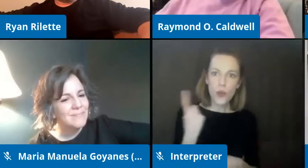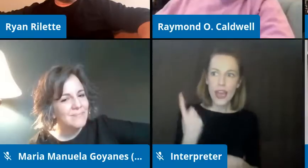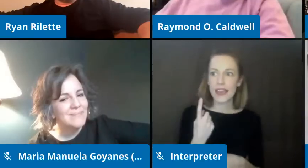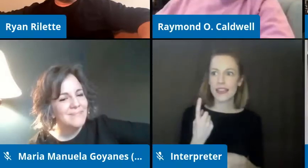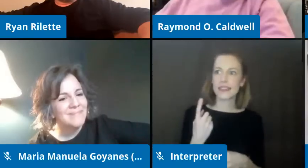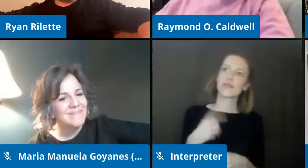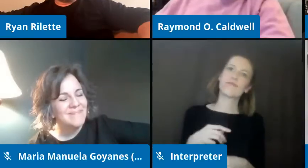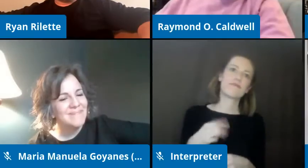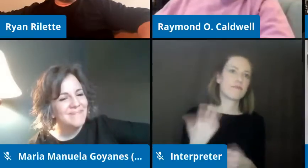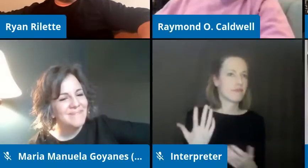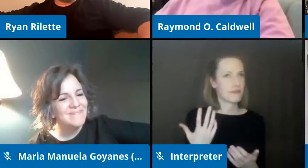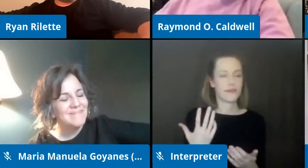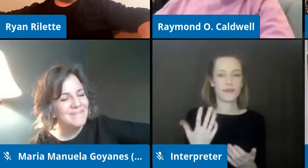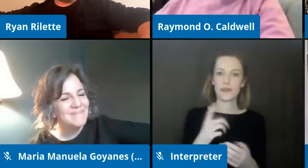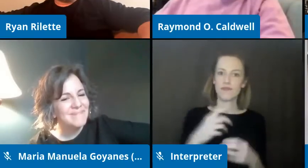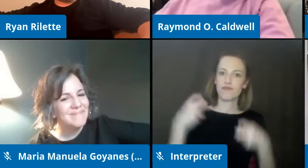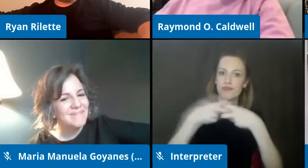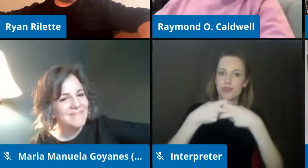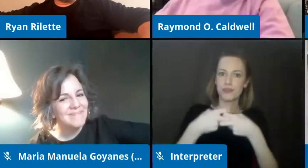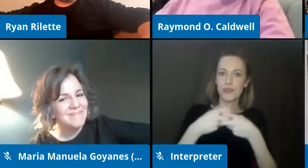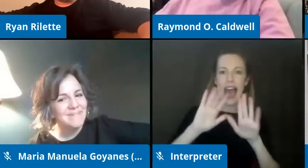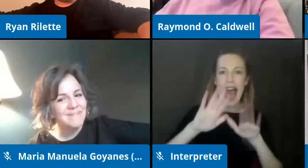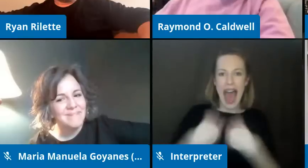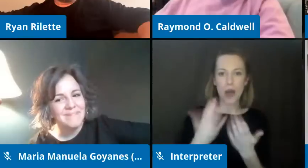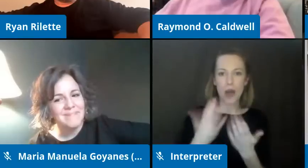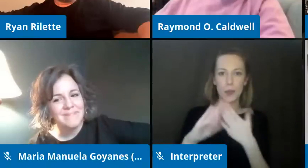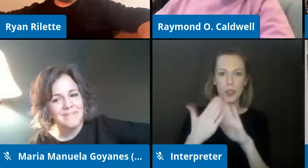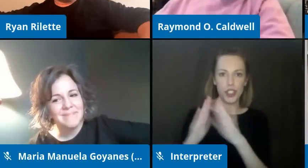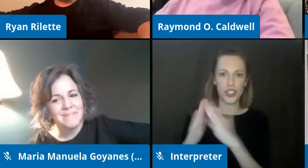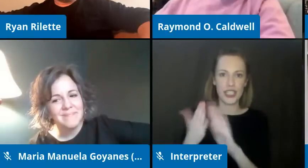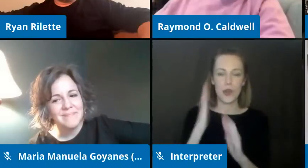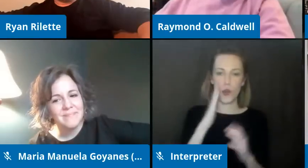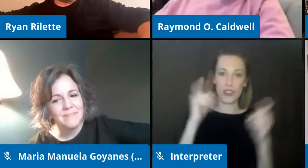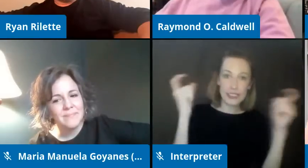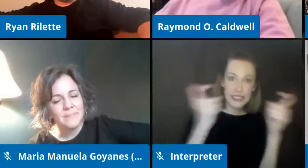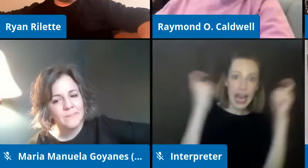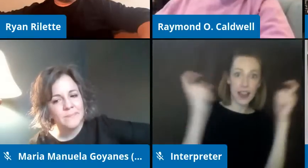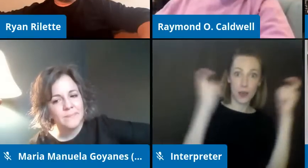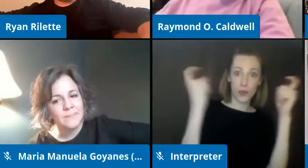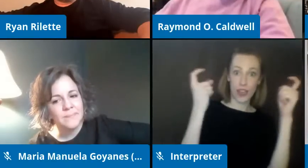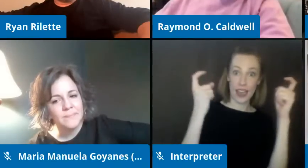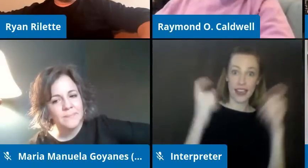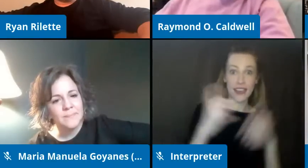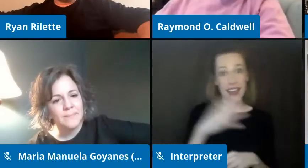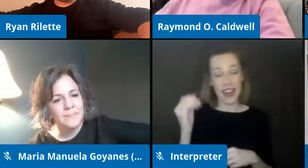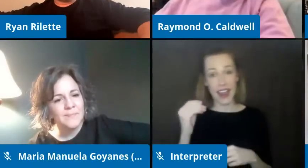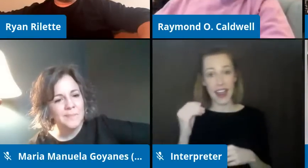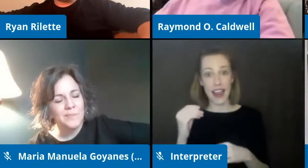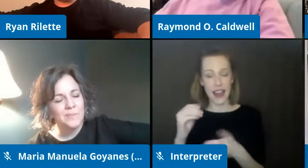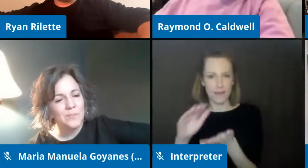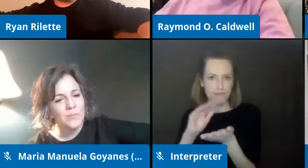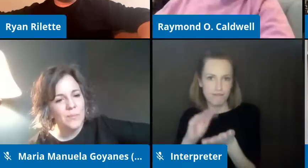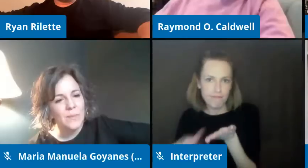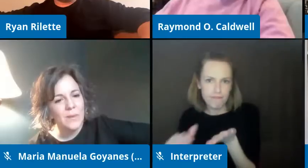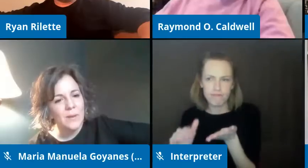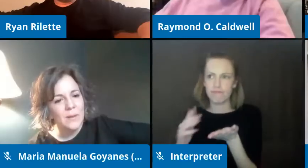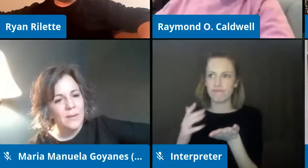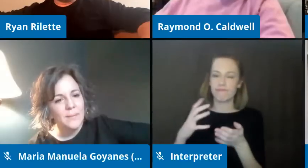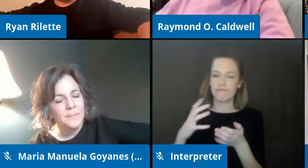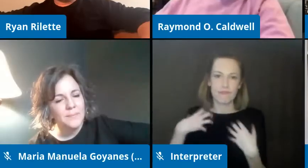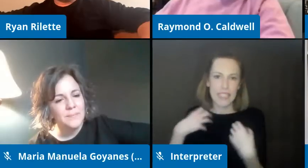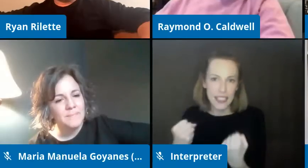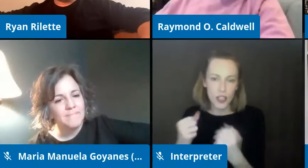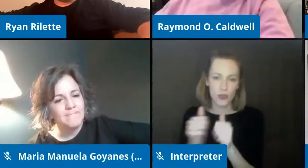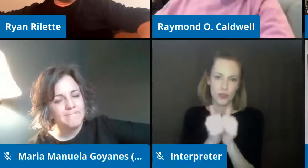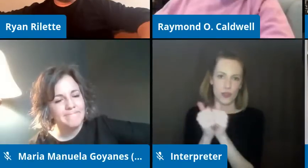demons and celebrates its triumphs together. But what are those going to be next year? Are we going to be able to be? I